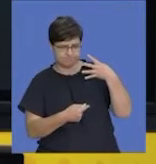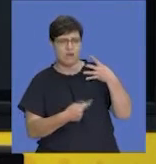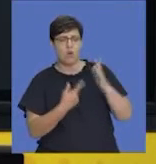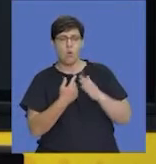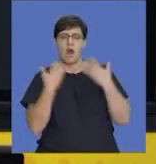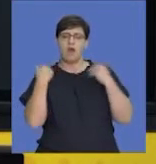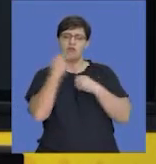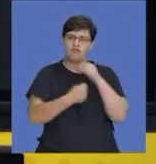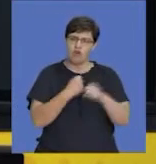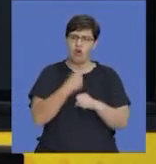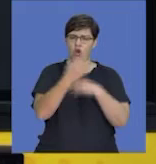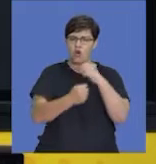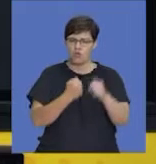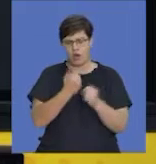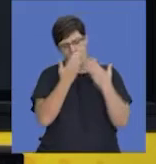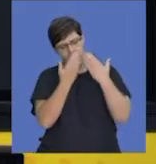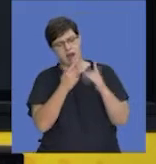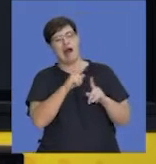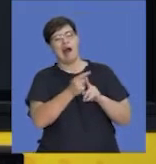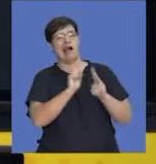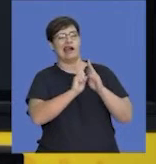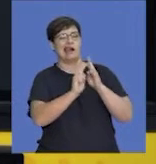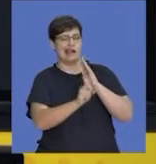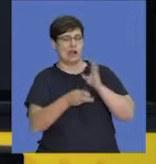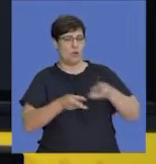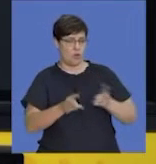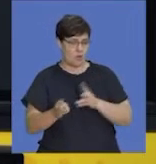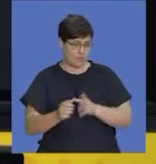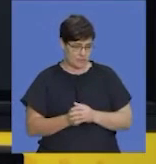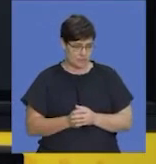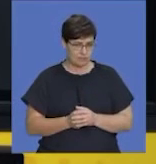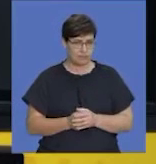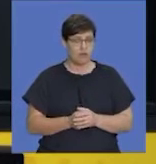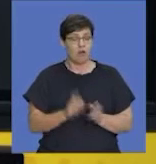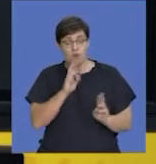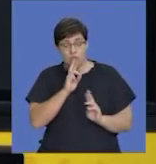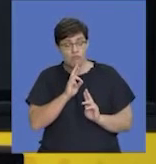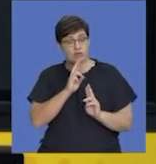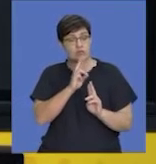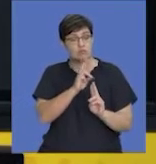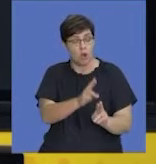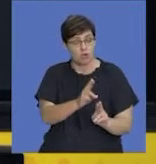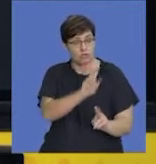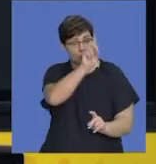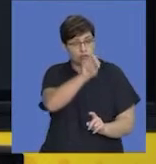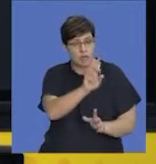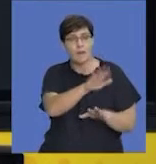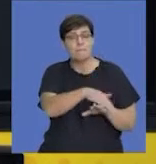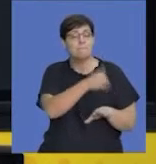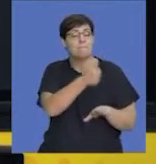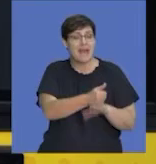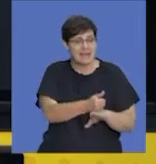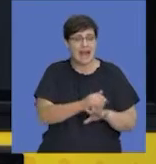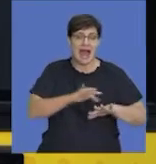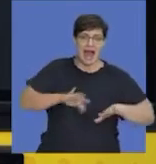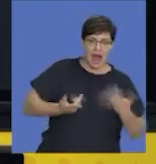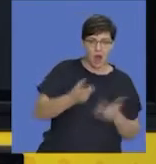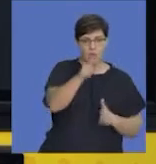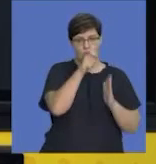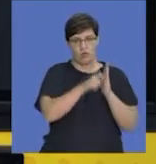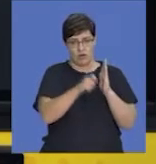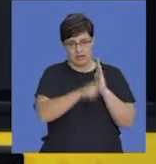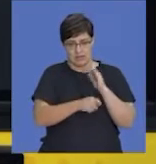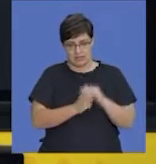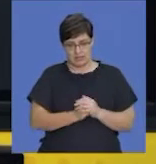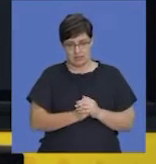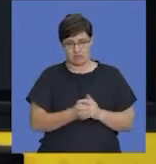studied over the years, and obviously we have to respond to them based on a specific type of writing. So let's